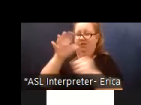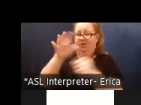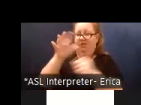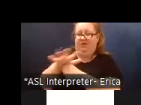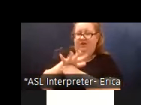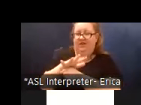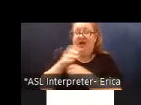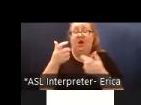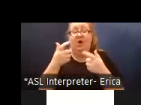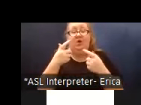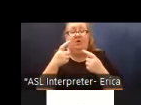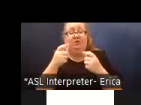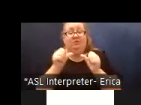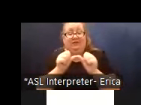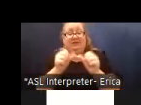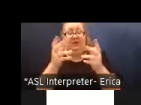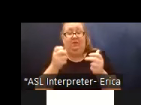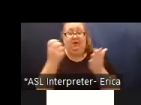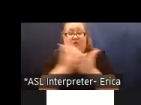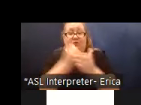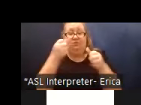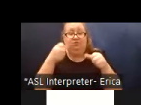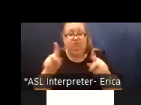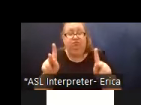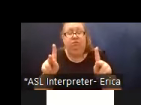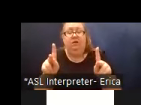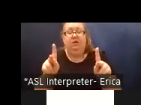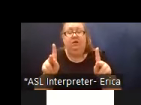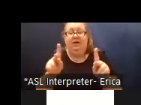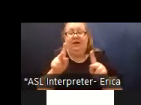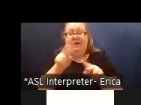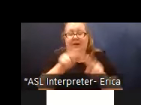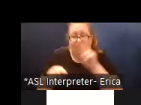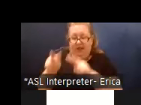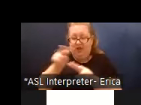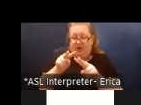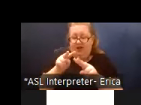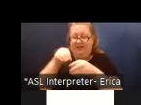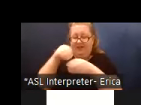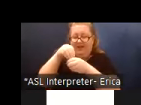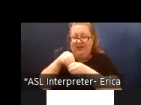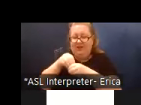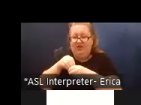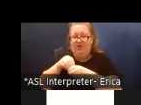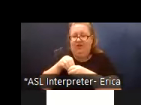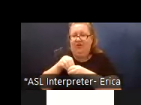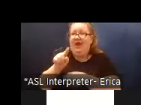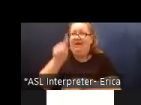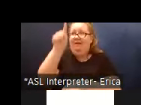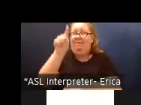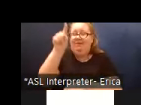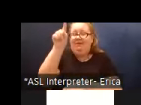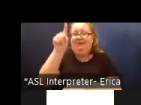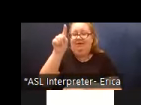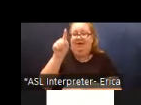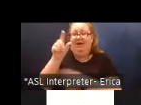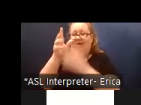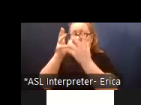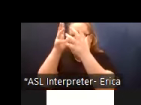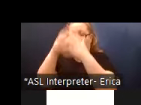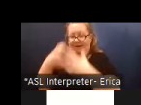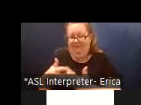opportunistic, primarily by looking at internal alignments, upland alignments that can take advantage